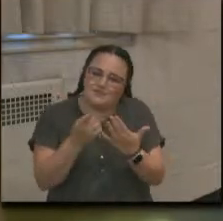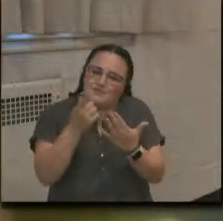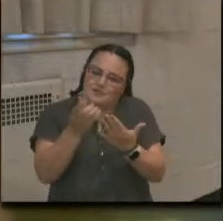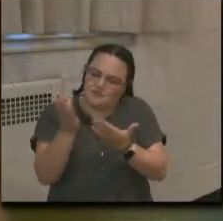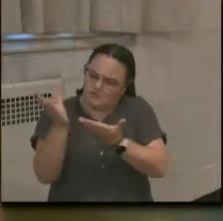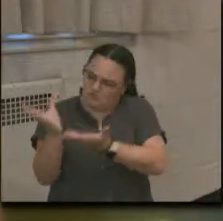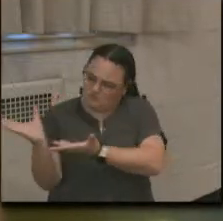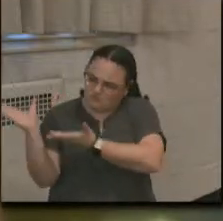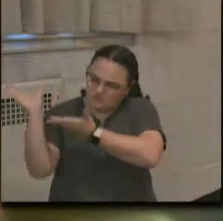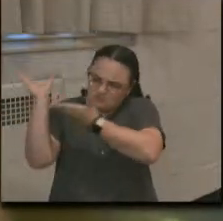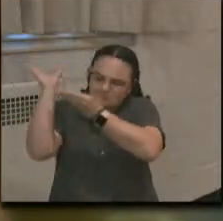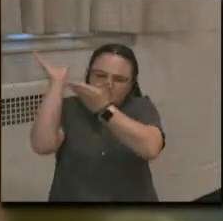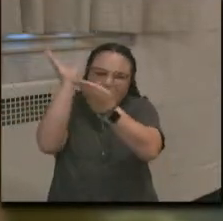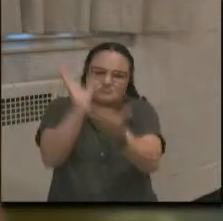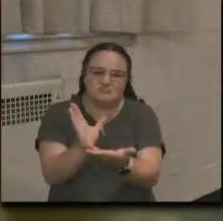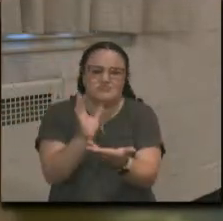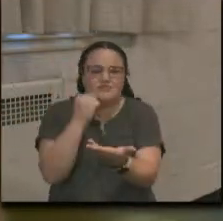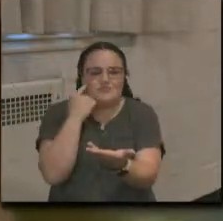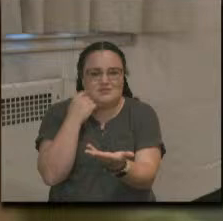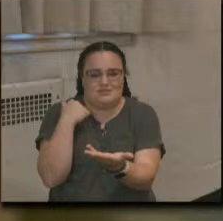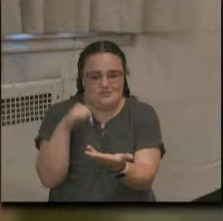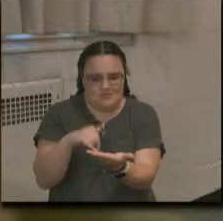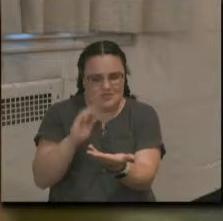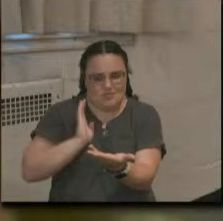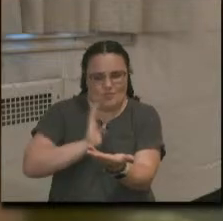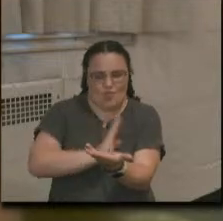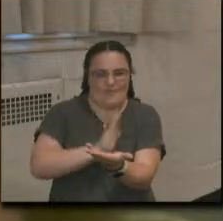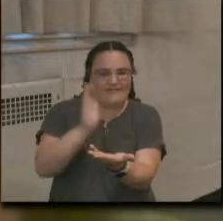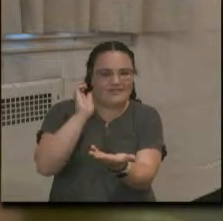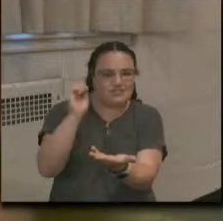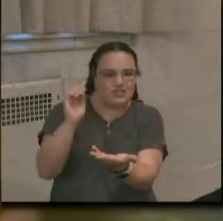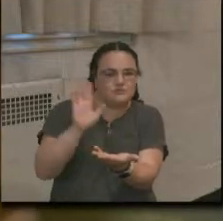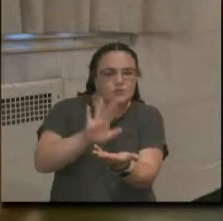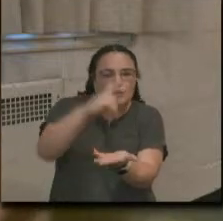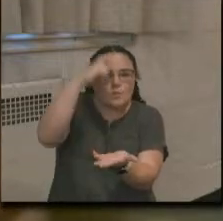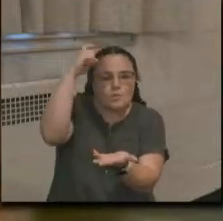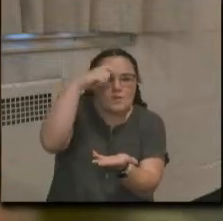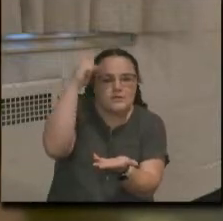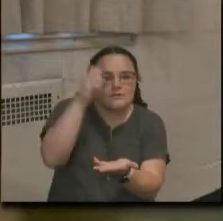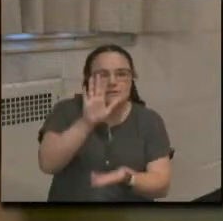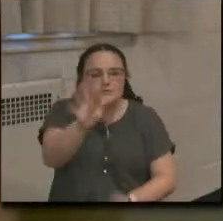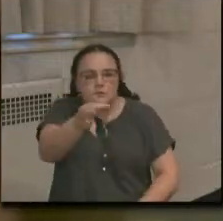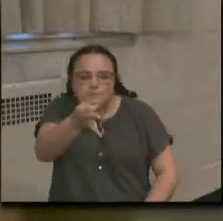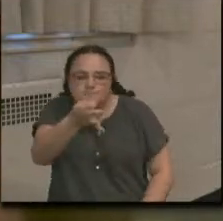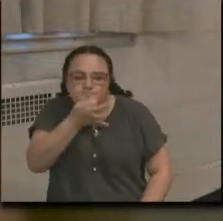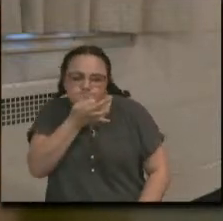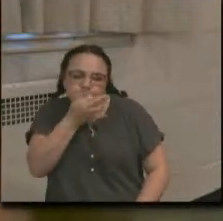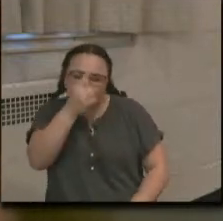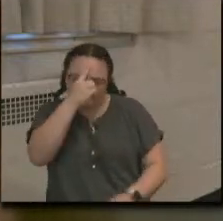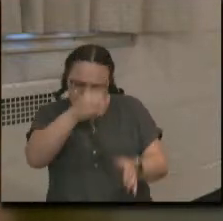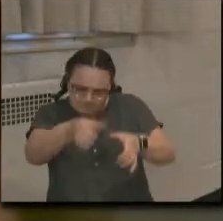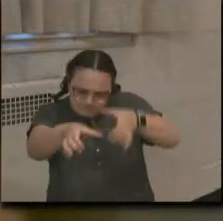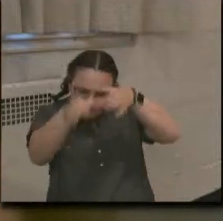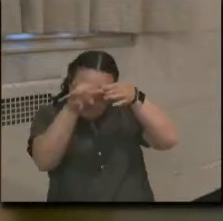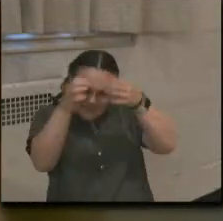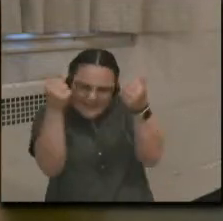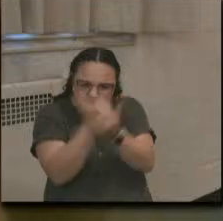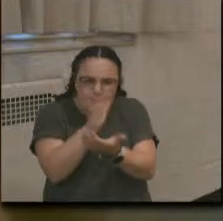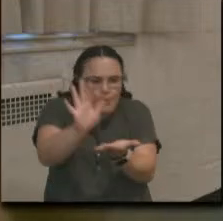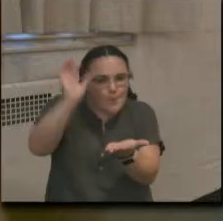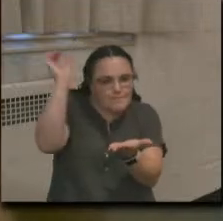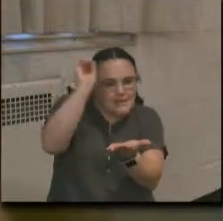brought to the Board of Education, your wisdom, your expertise, your knowledge,